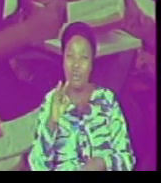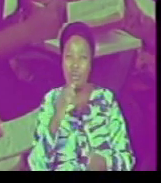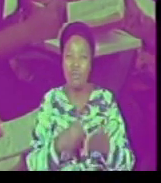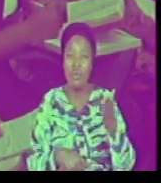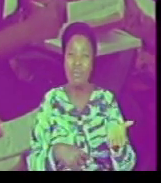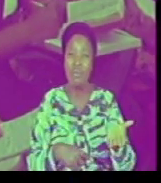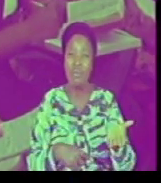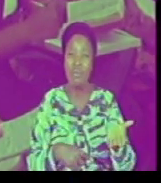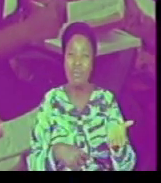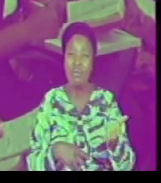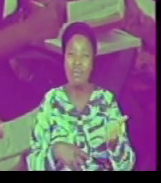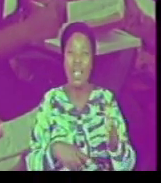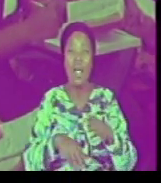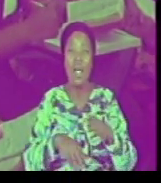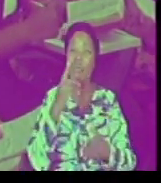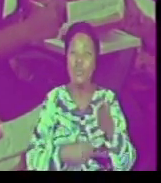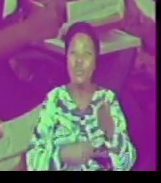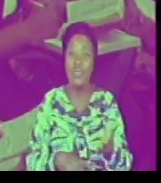out of